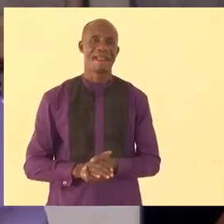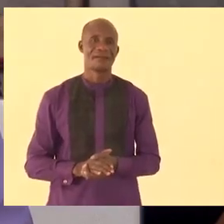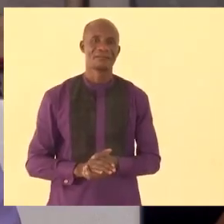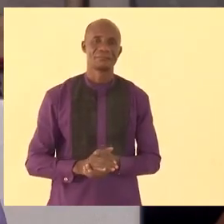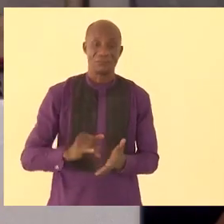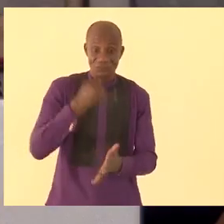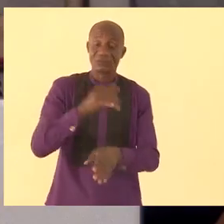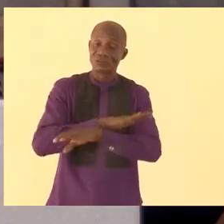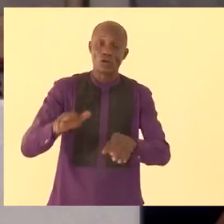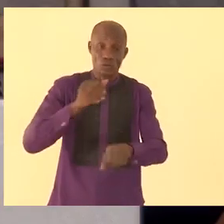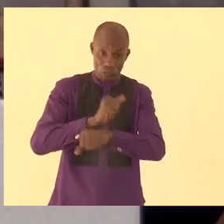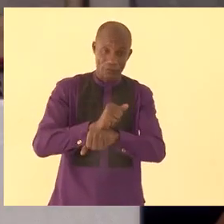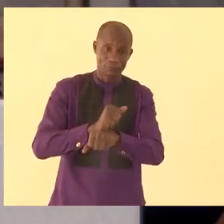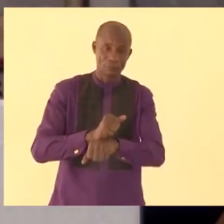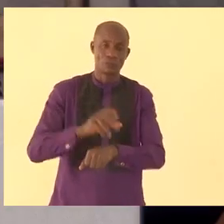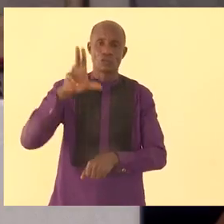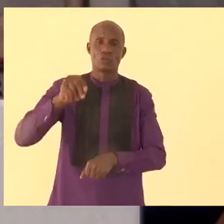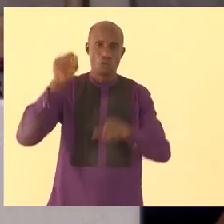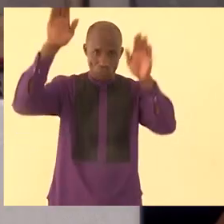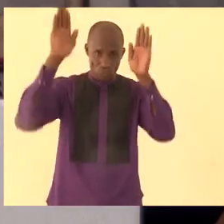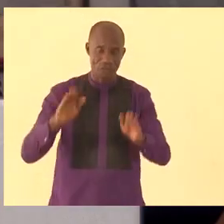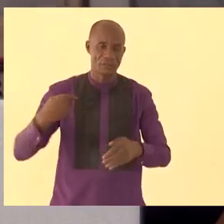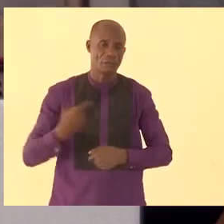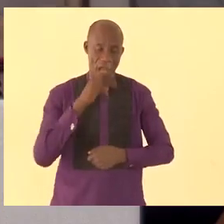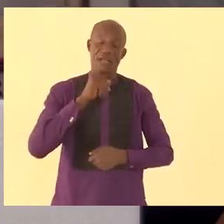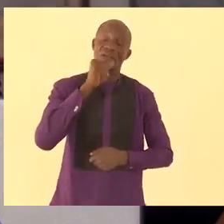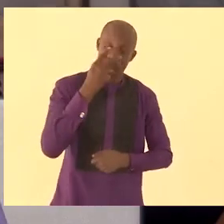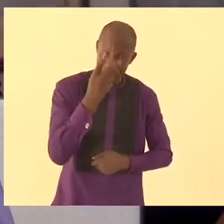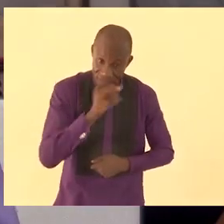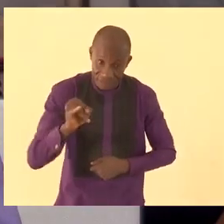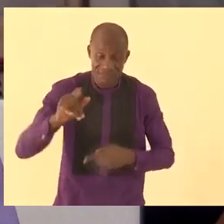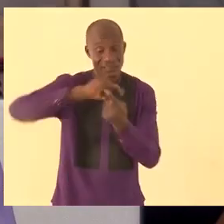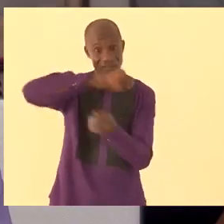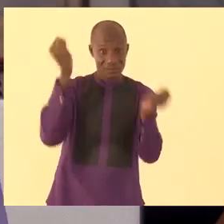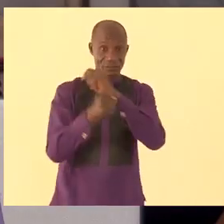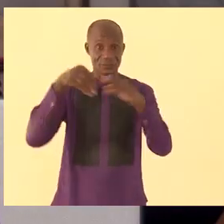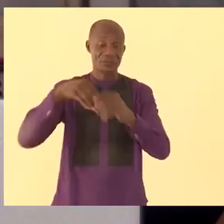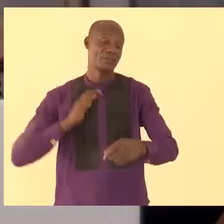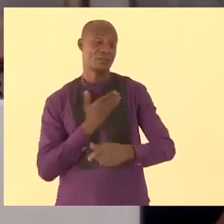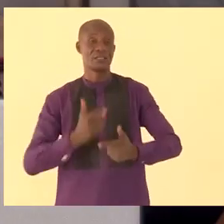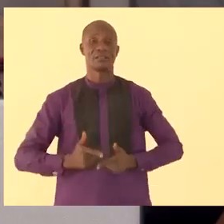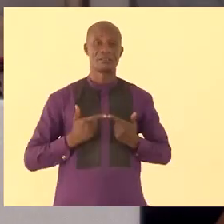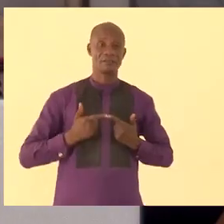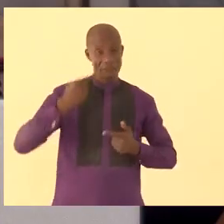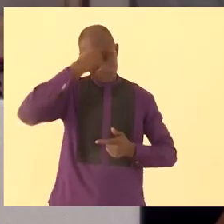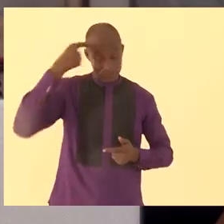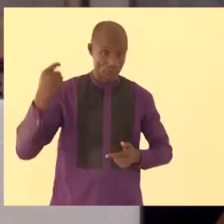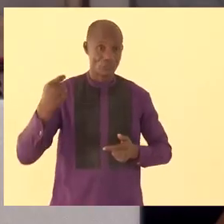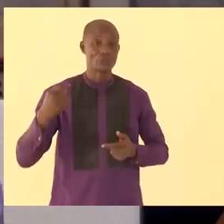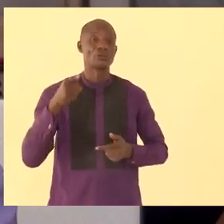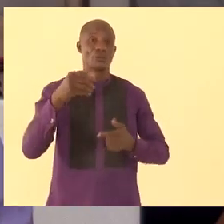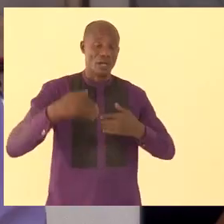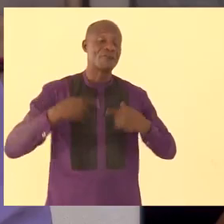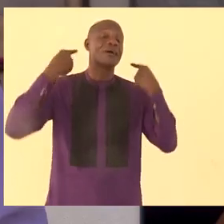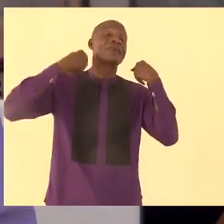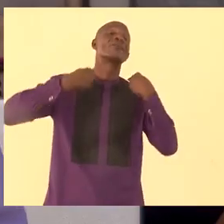It just doesn't work. No wonder we are not seeing a major transformation in the life of people. Because you are hanging the